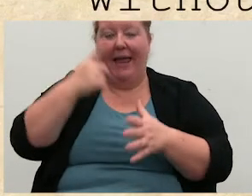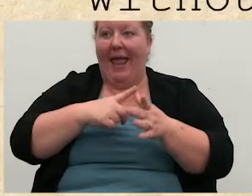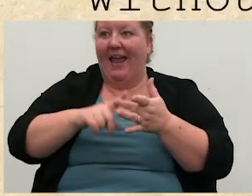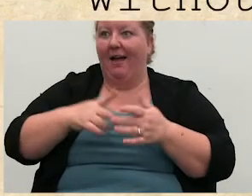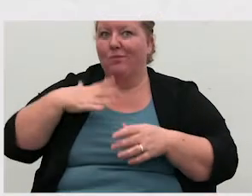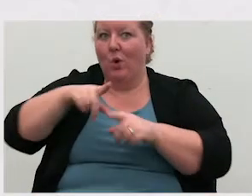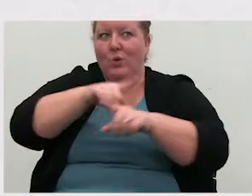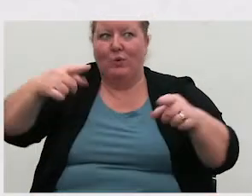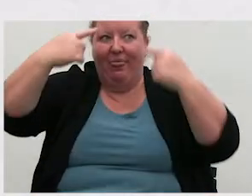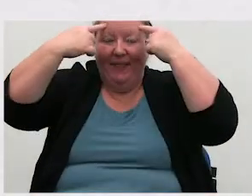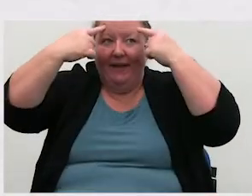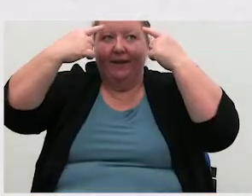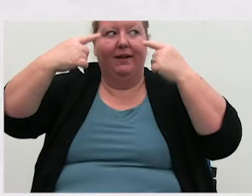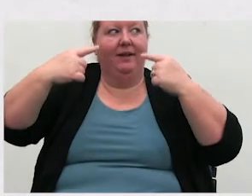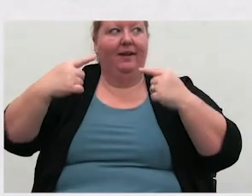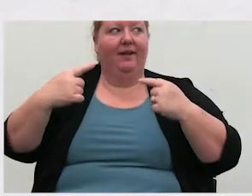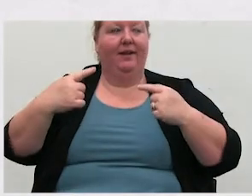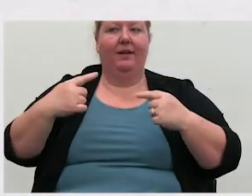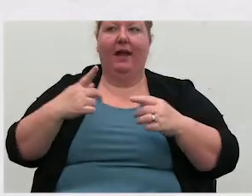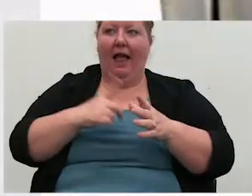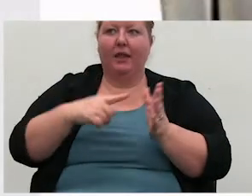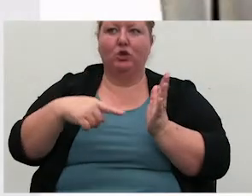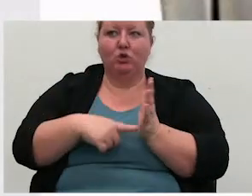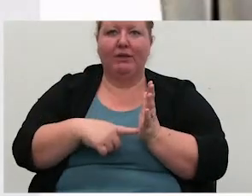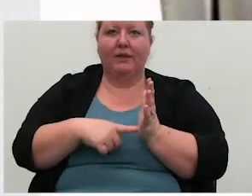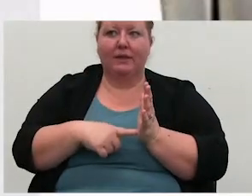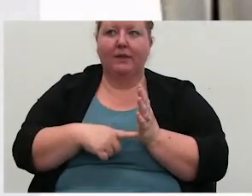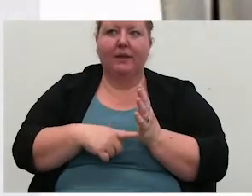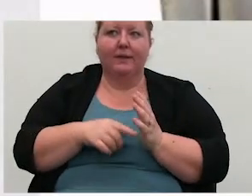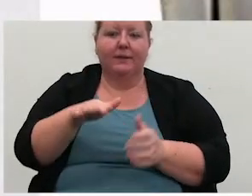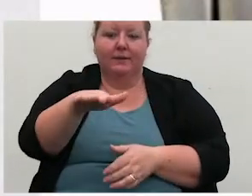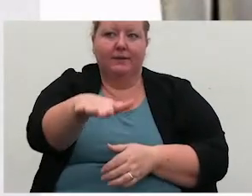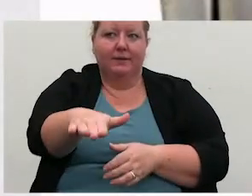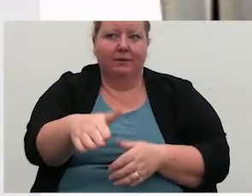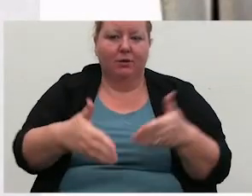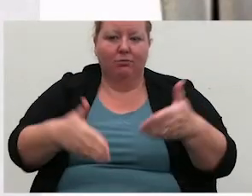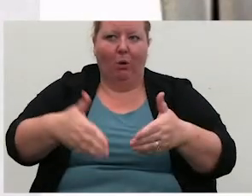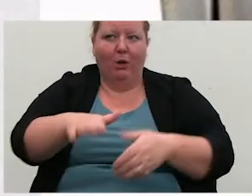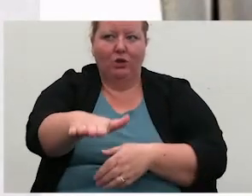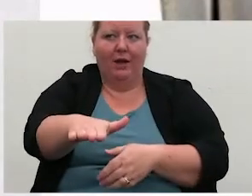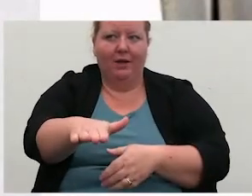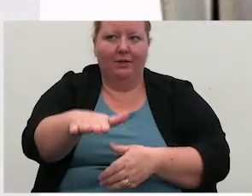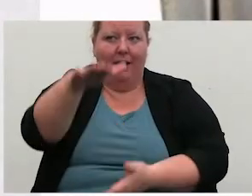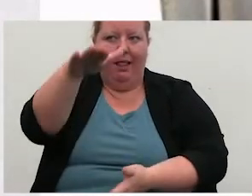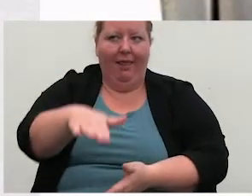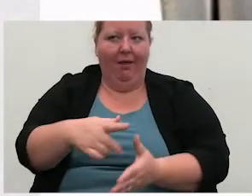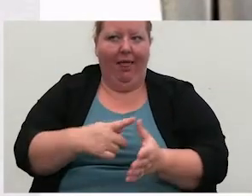to think of Alan Turing and his little robot child, little Al.